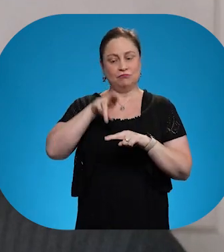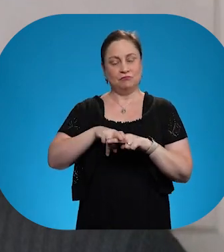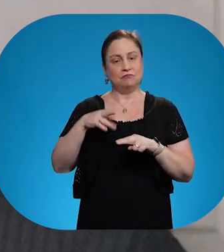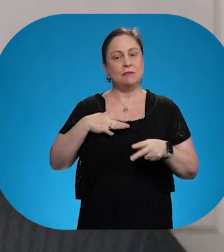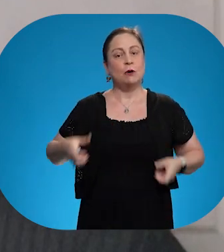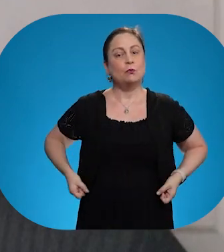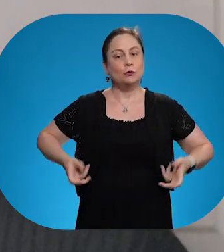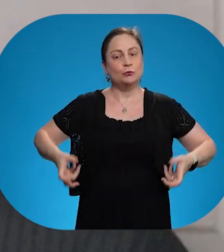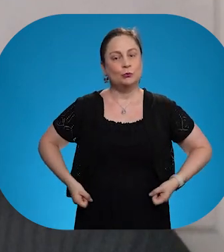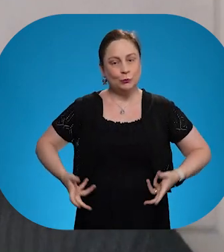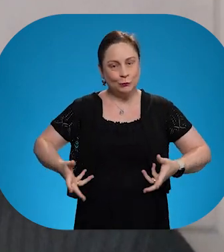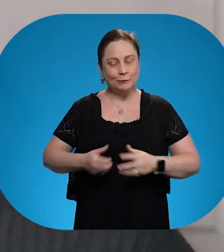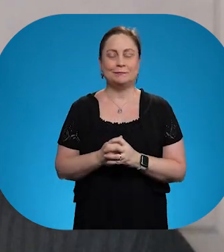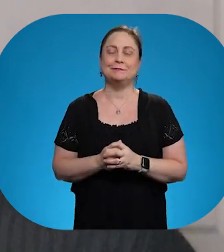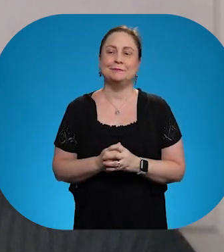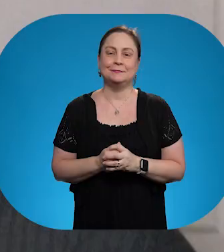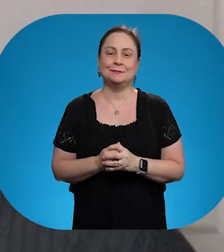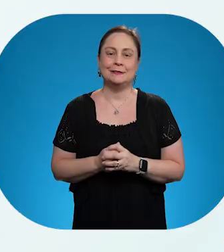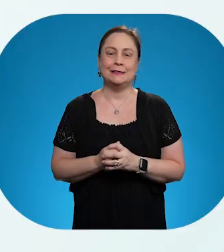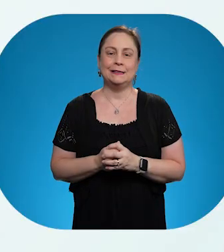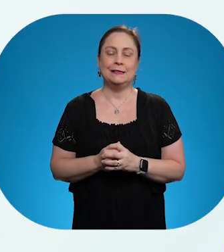sitting in my wheelchair.